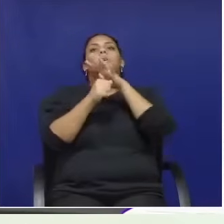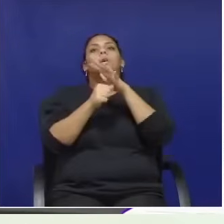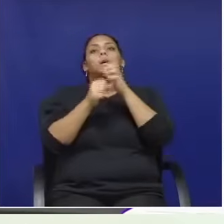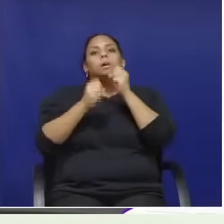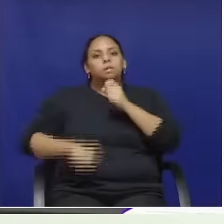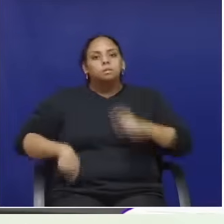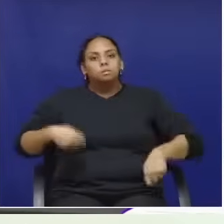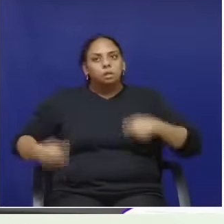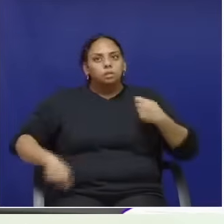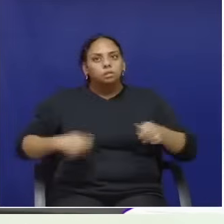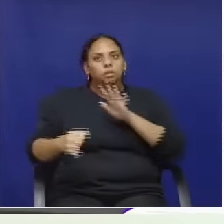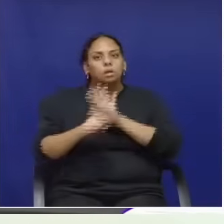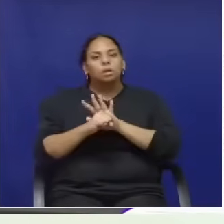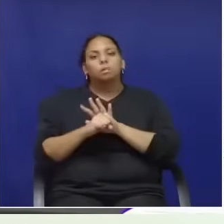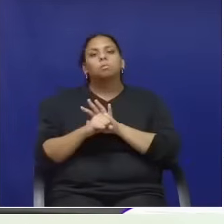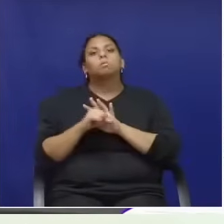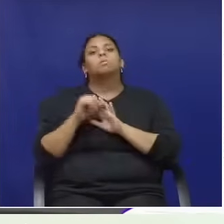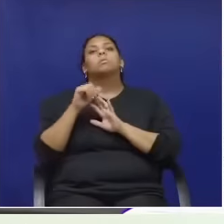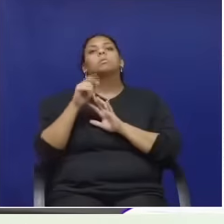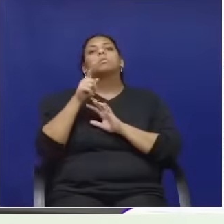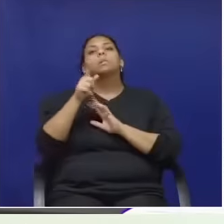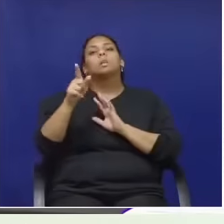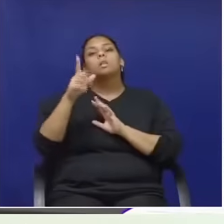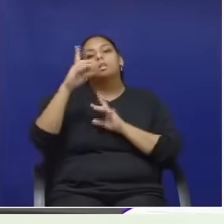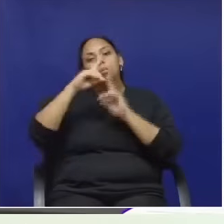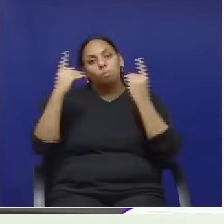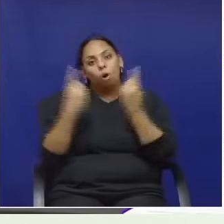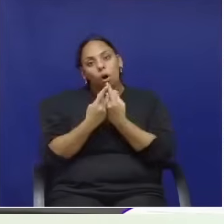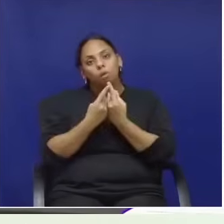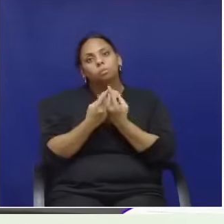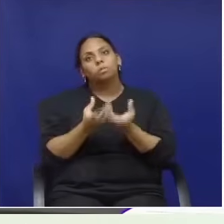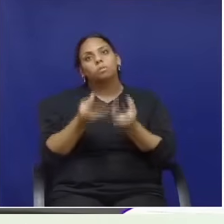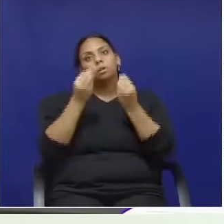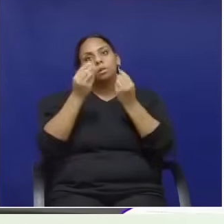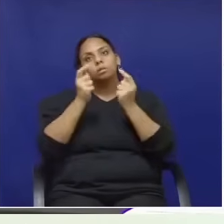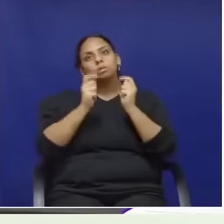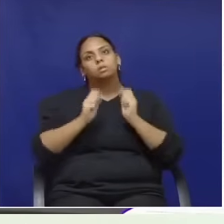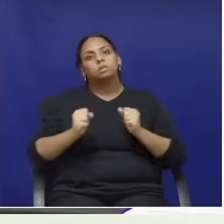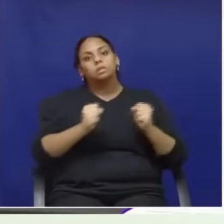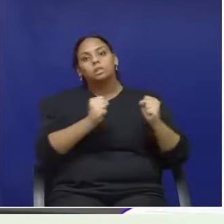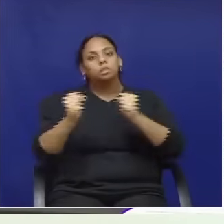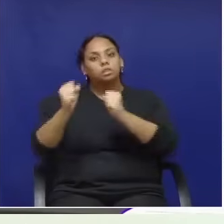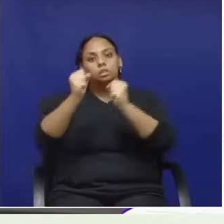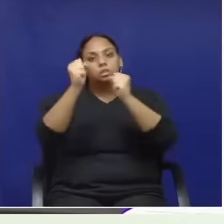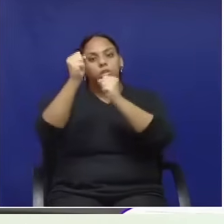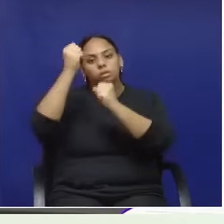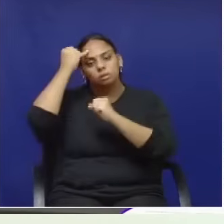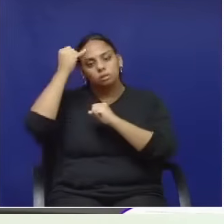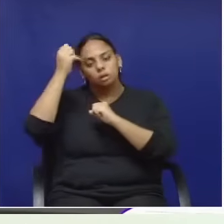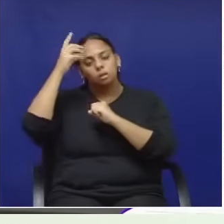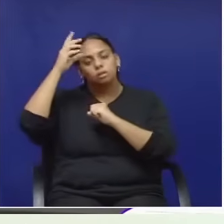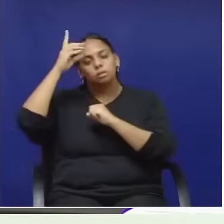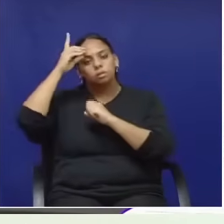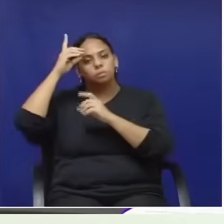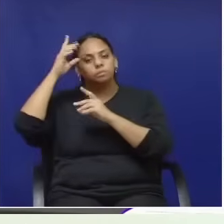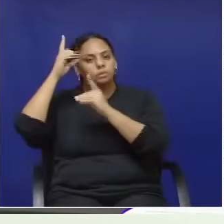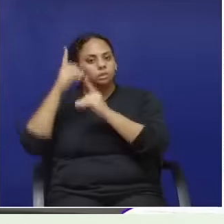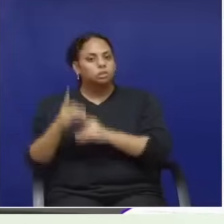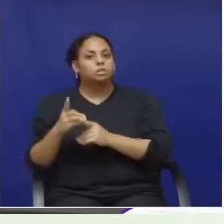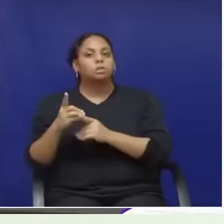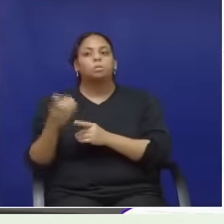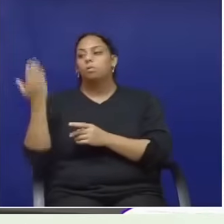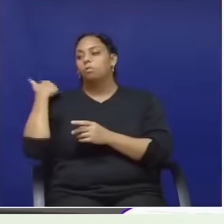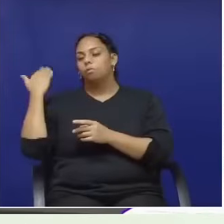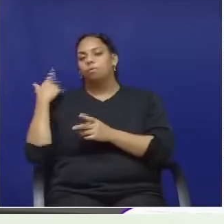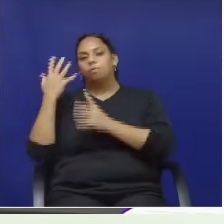expenditure items, the department took a strategic decision during the previous financial year